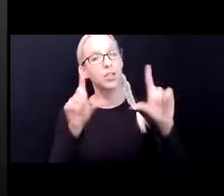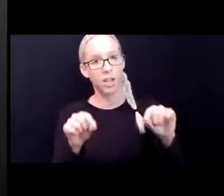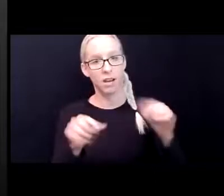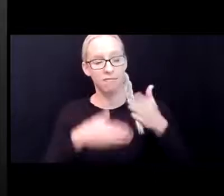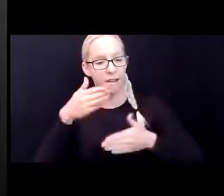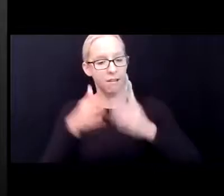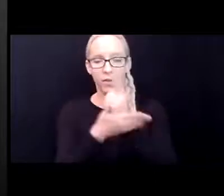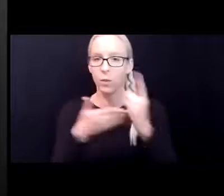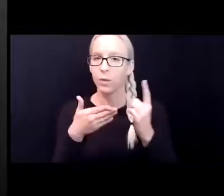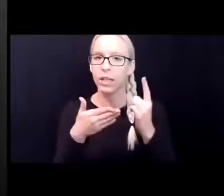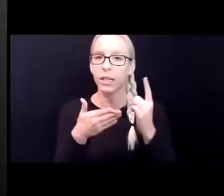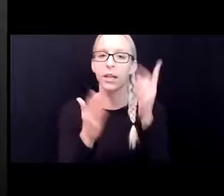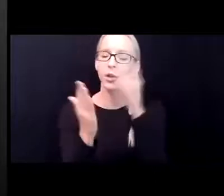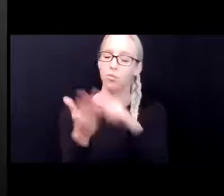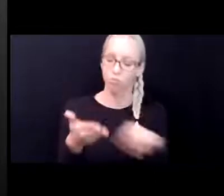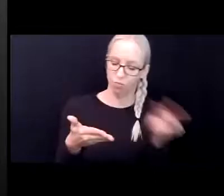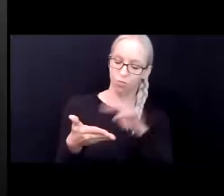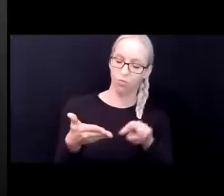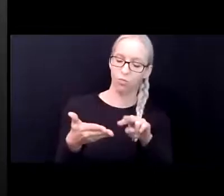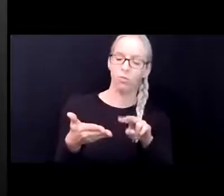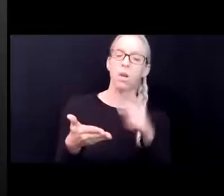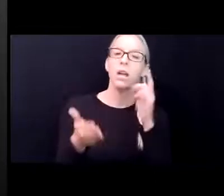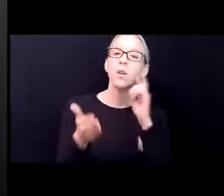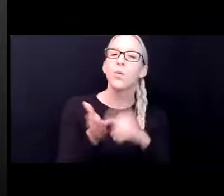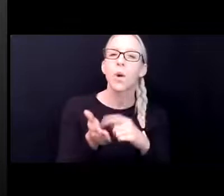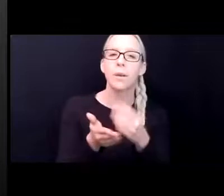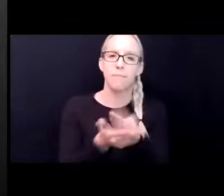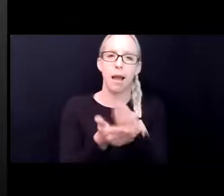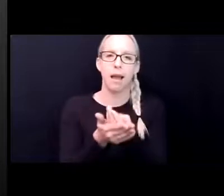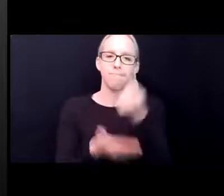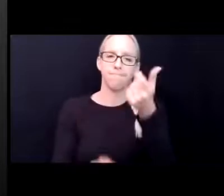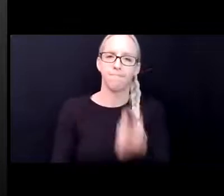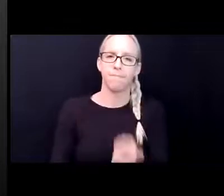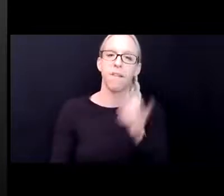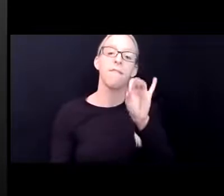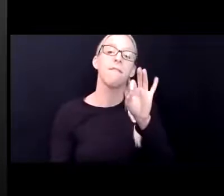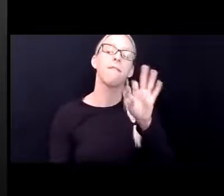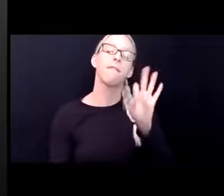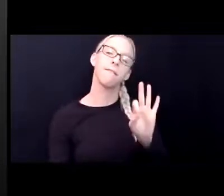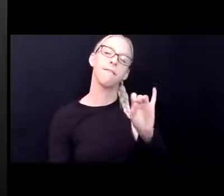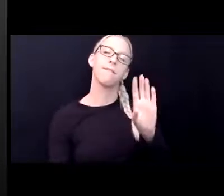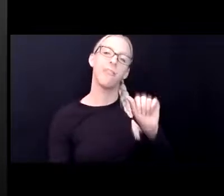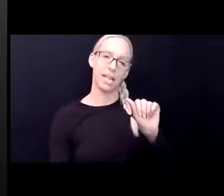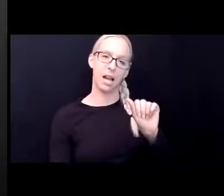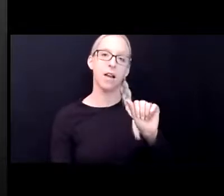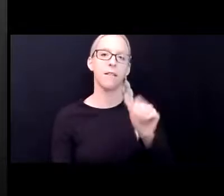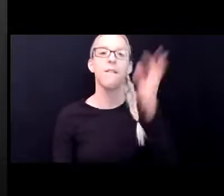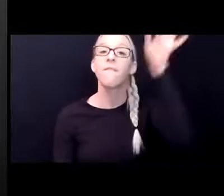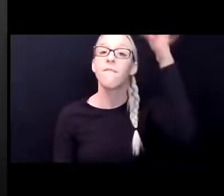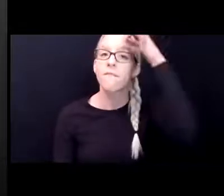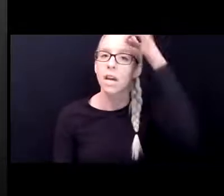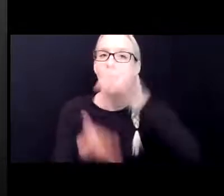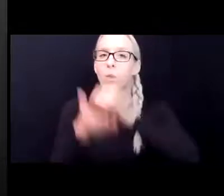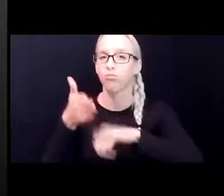and you look at it and you see all of the deductions from it for FICA, the federal deductions, which